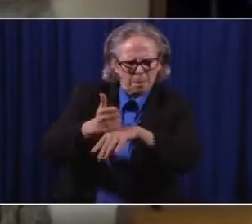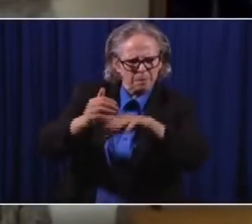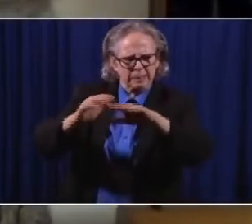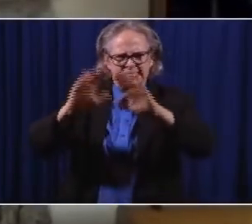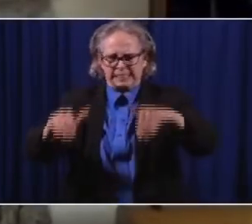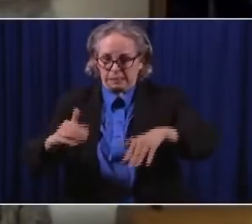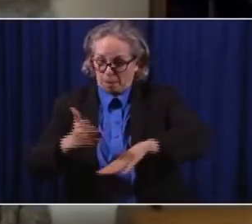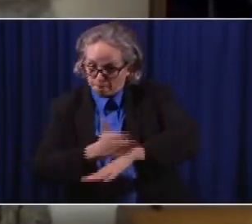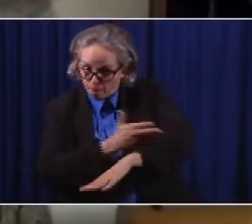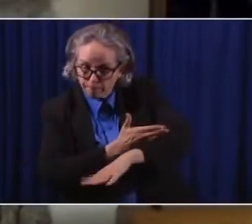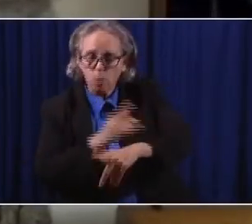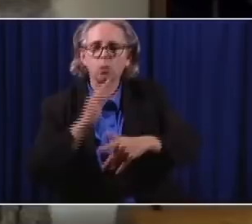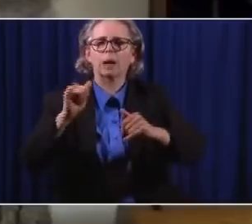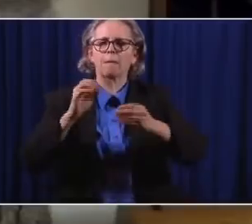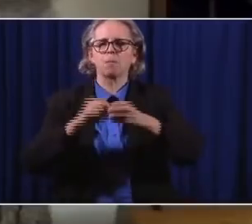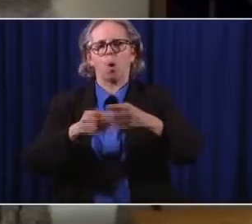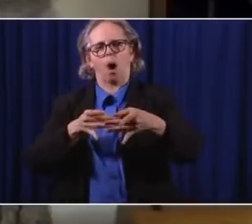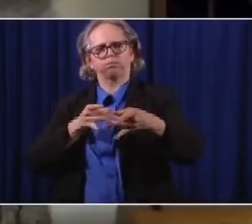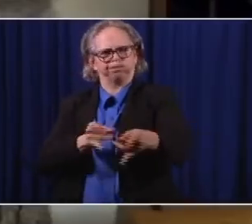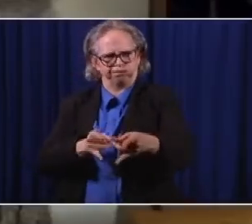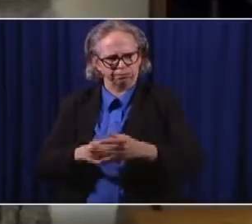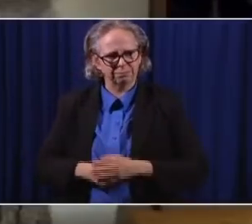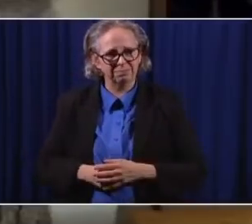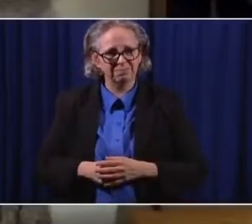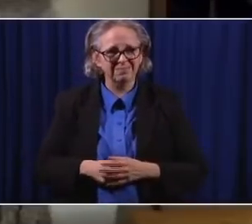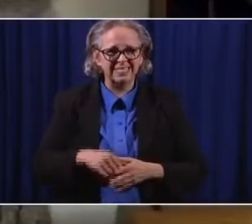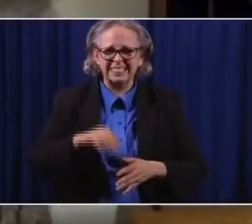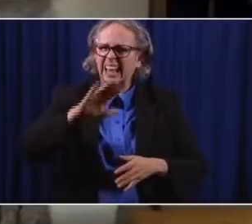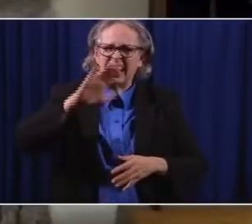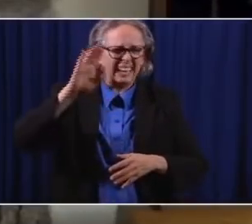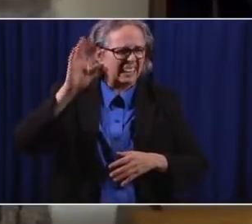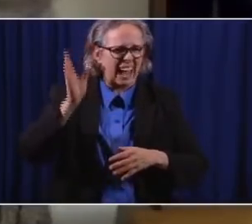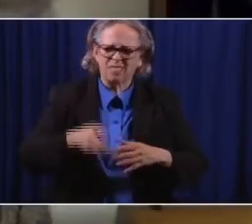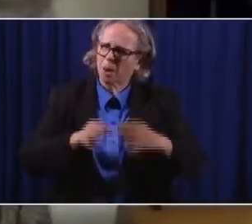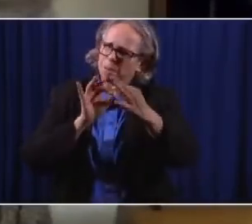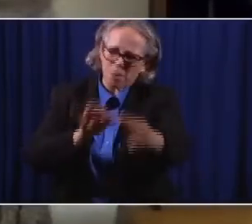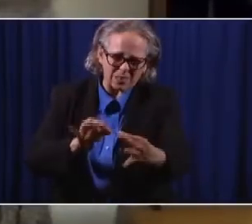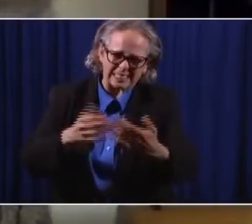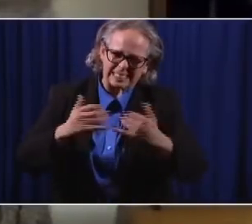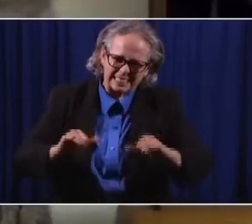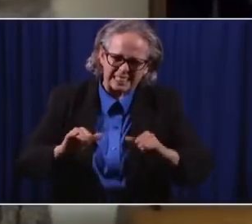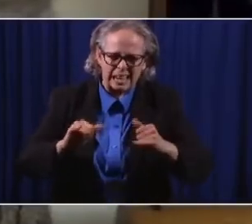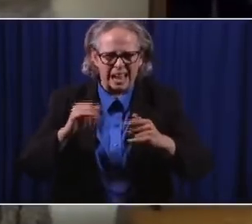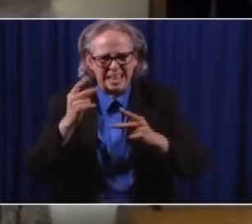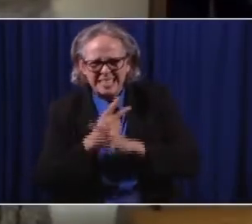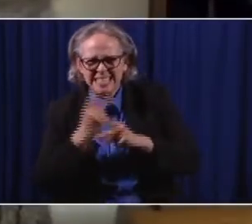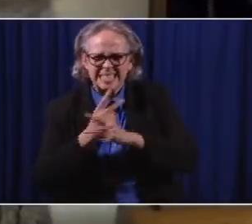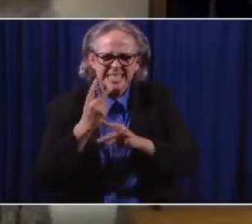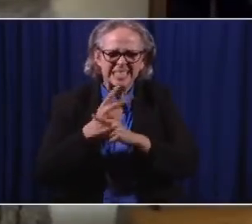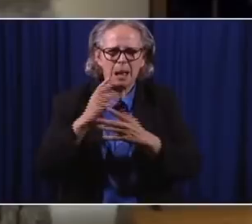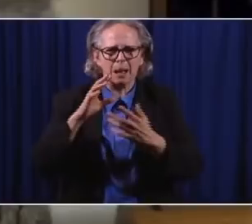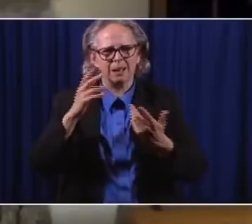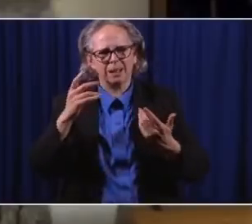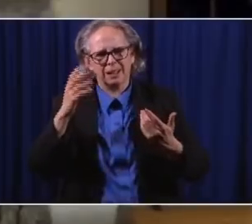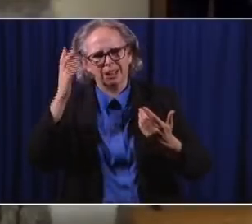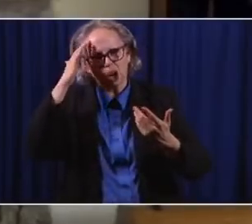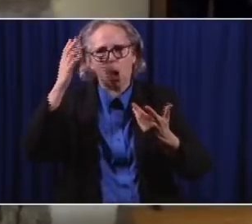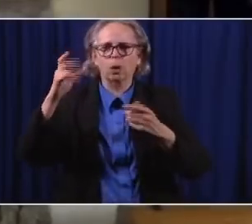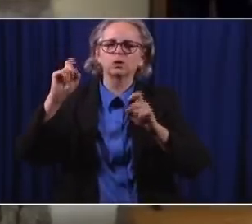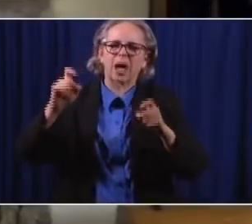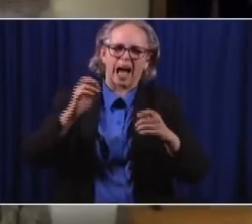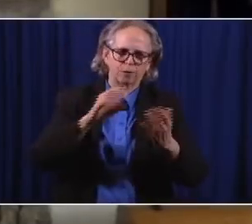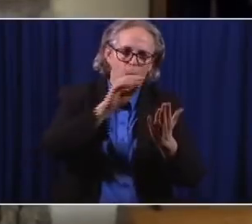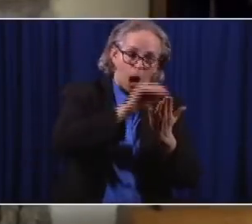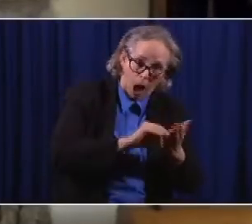we're going to get is still going to be somewhat anecdotal.